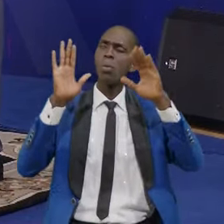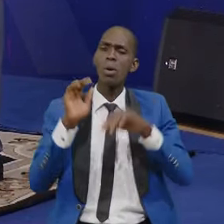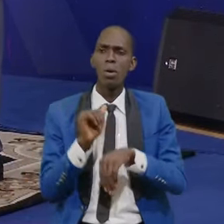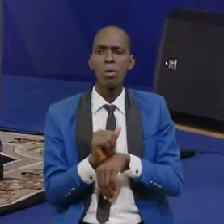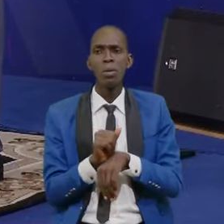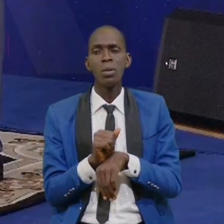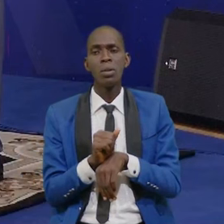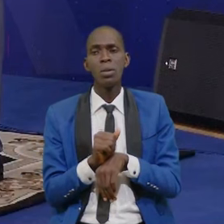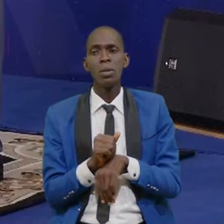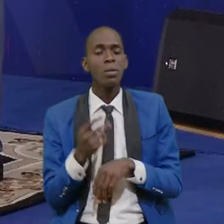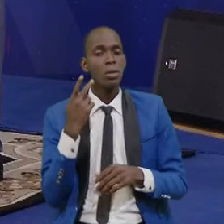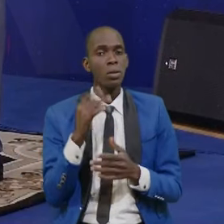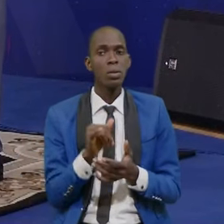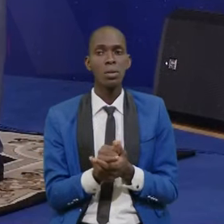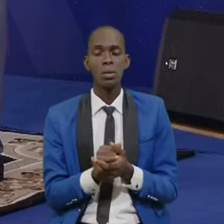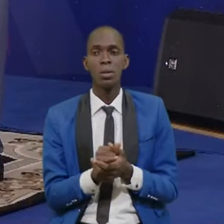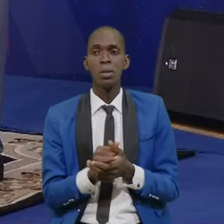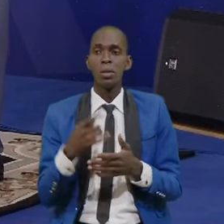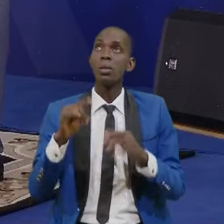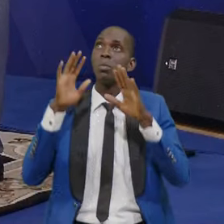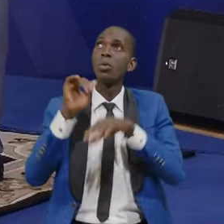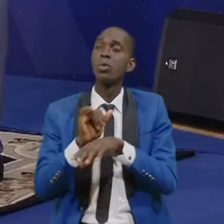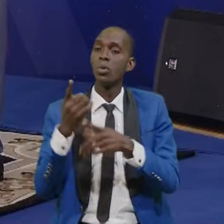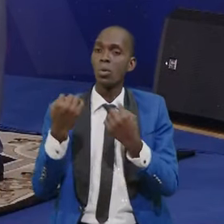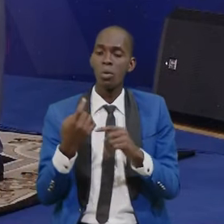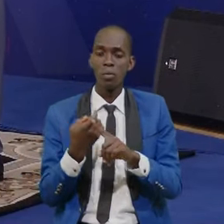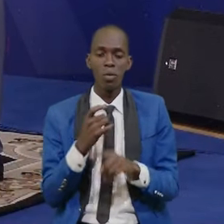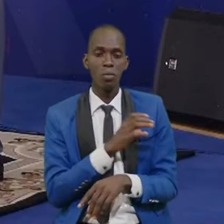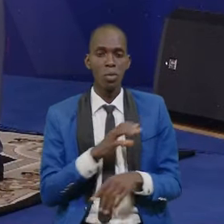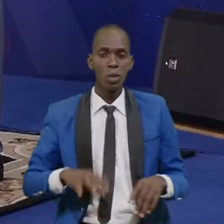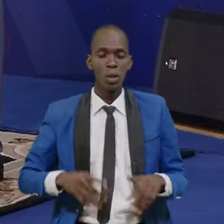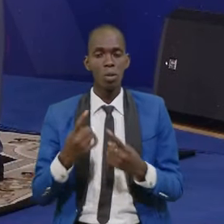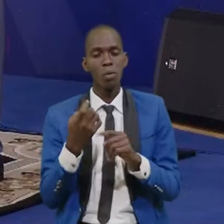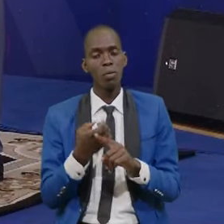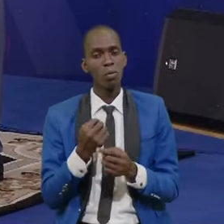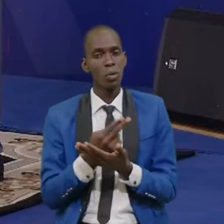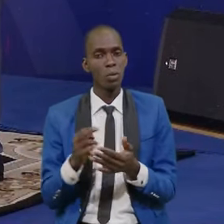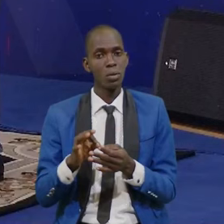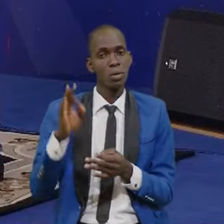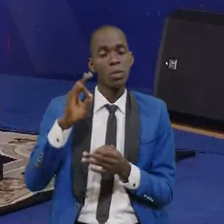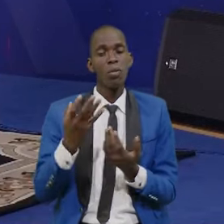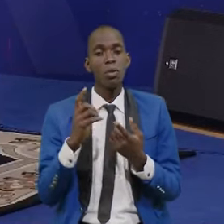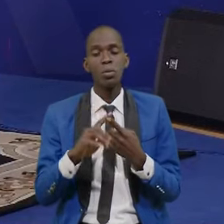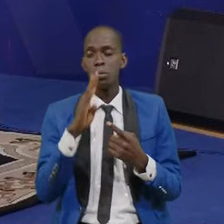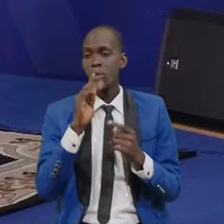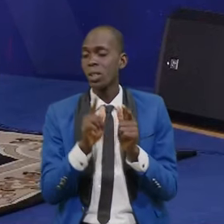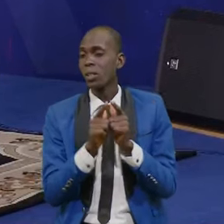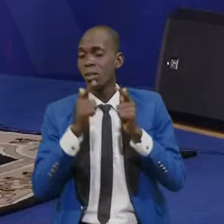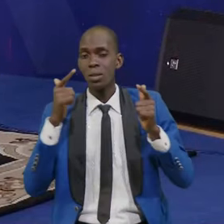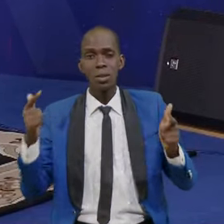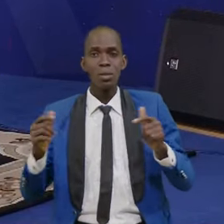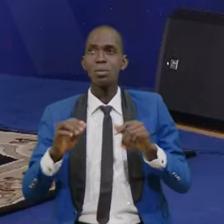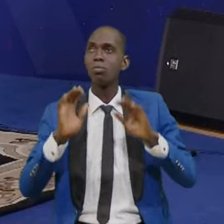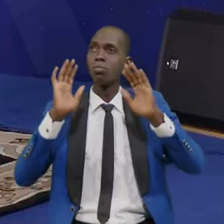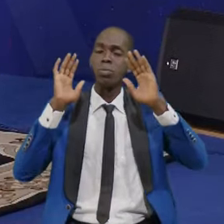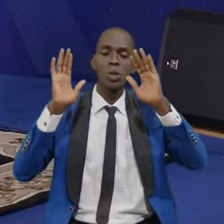Christ, comes from the Holy Spirit. If you want to be an evangelist, a dynamic evangelist, and you want to see souls saved,